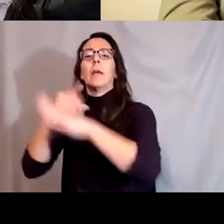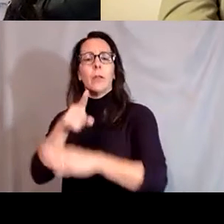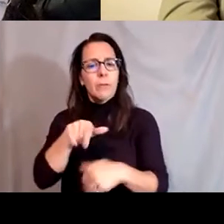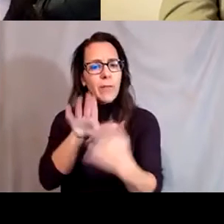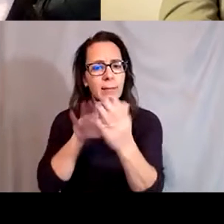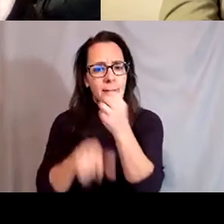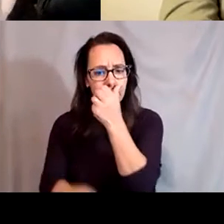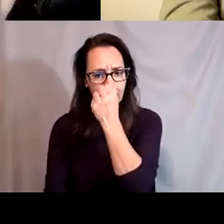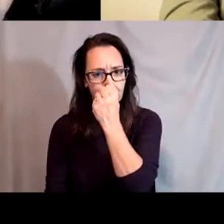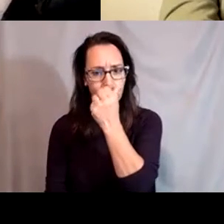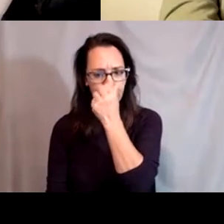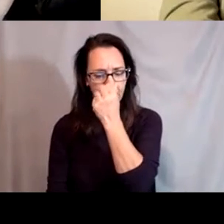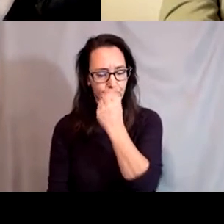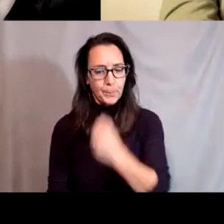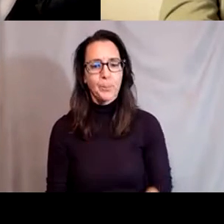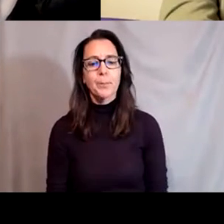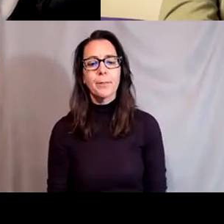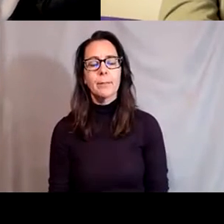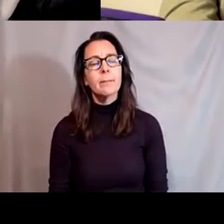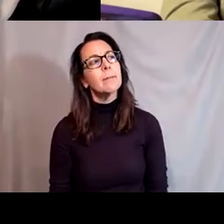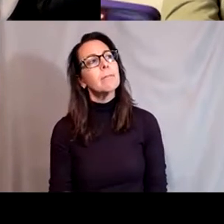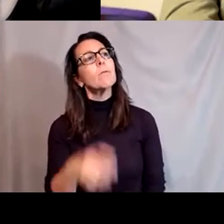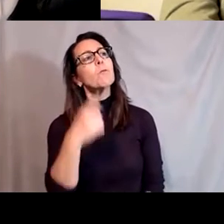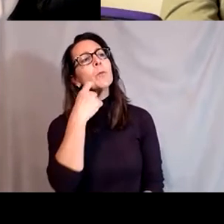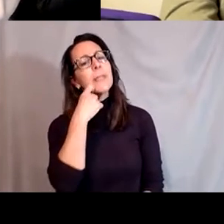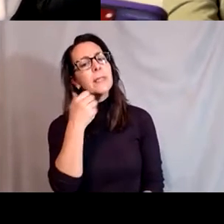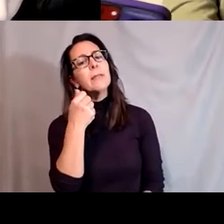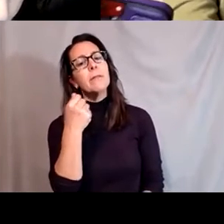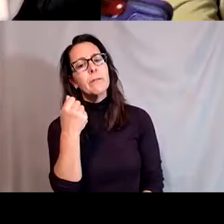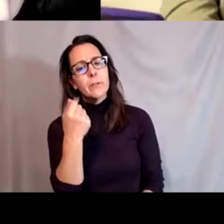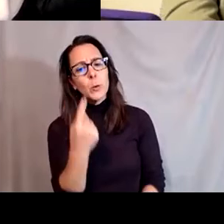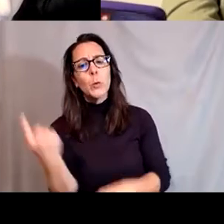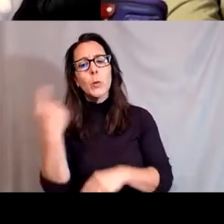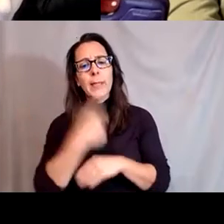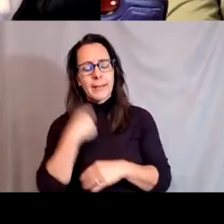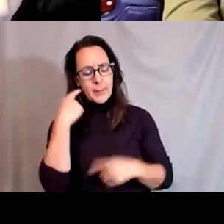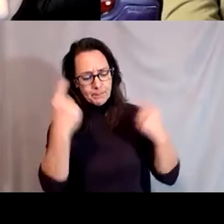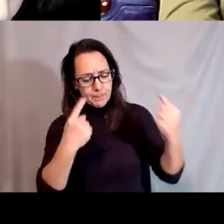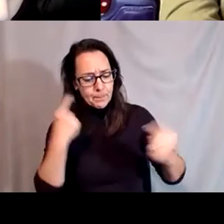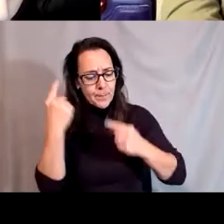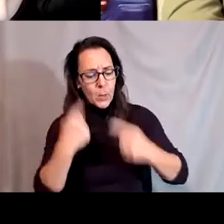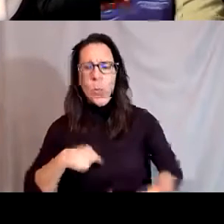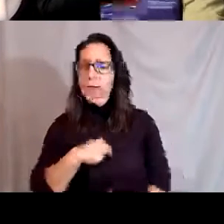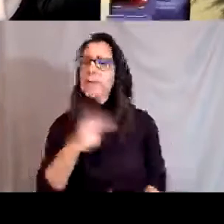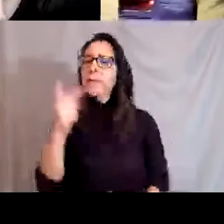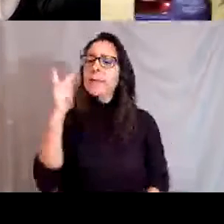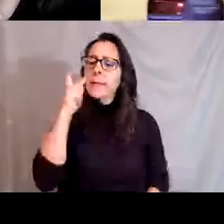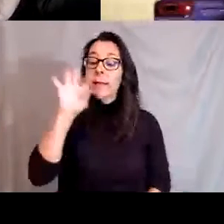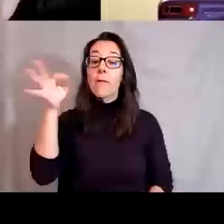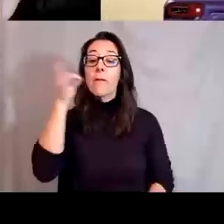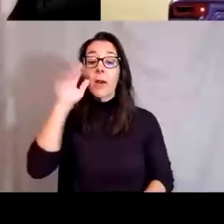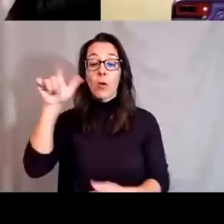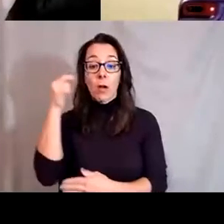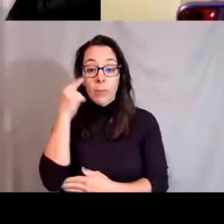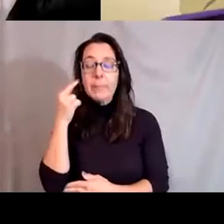One of the things I thought about in the last few days is we have seen a historic investment by the federal government and